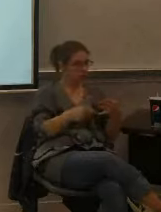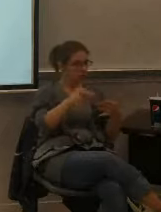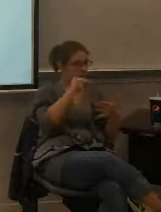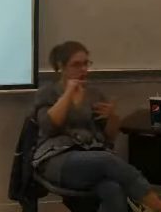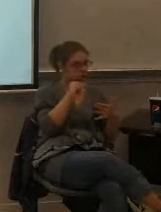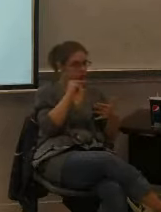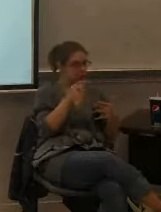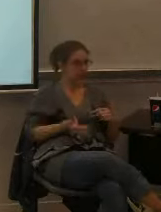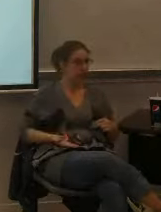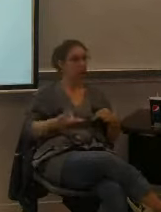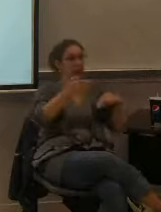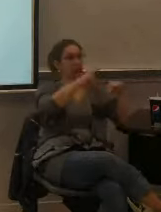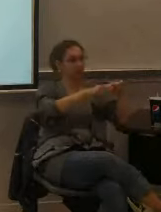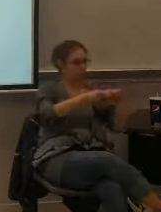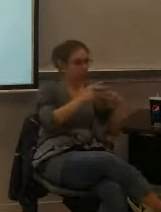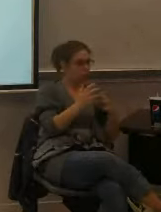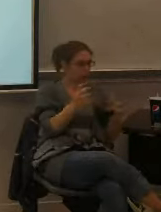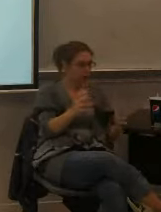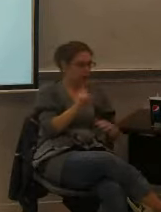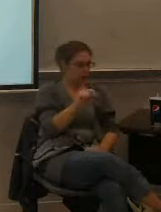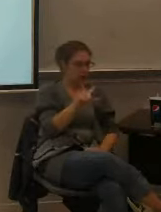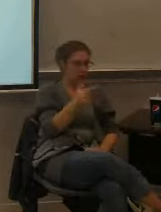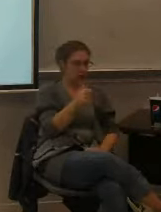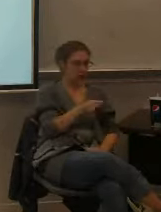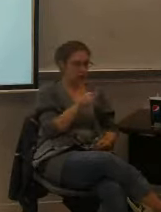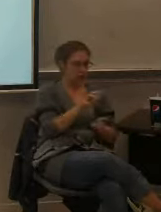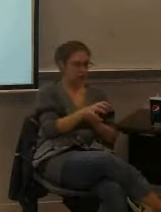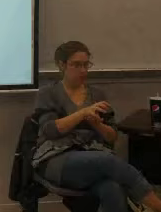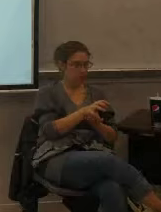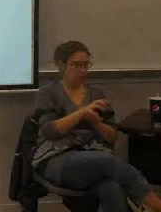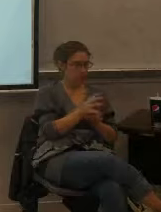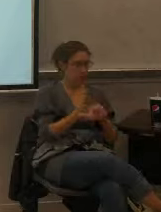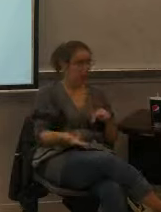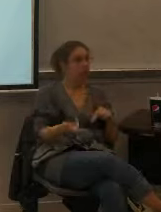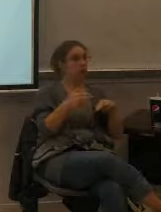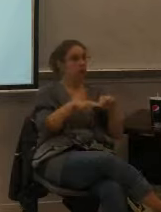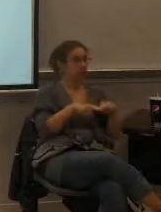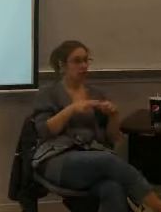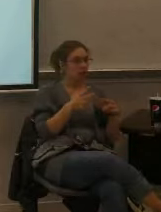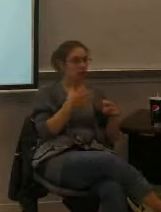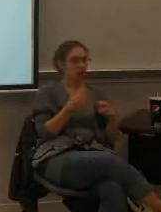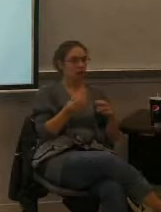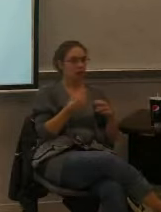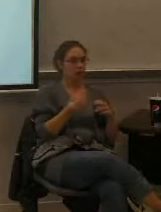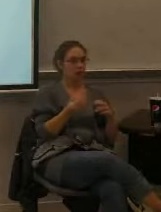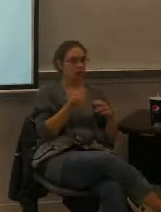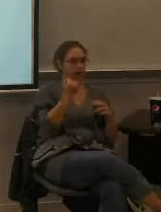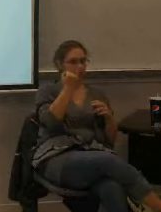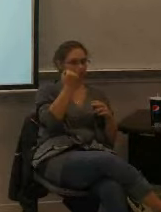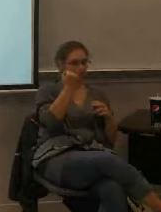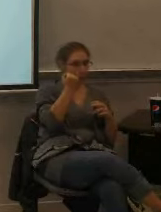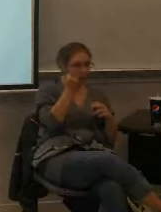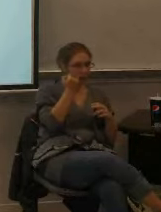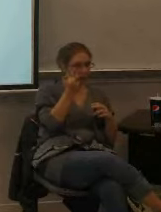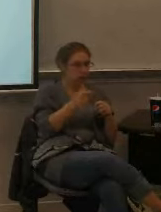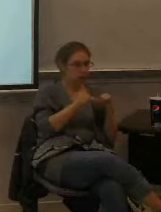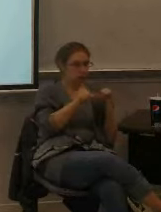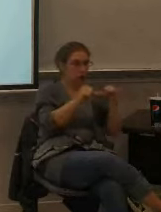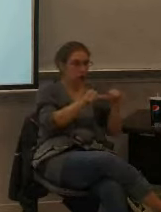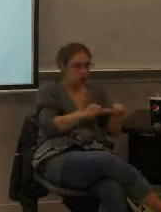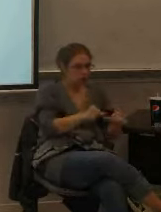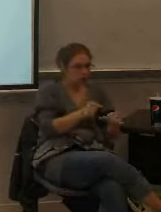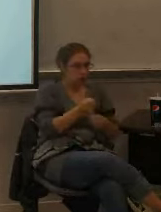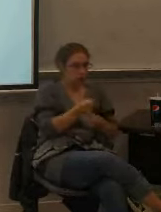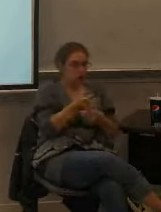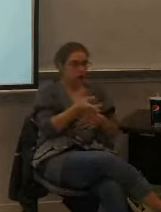nutrient had increased, that the algal populations were going up, and that if they continued to eutrophy